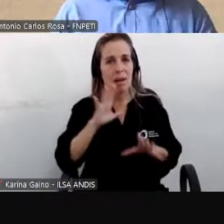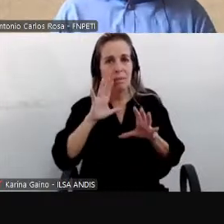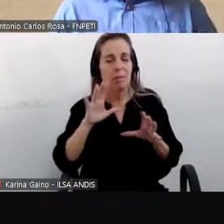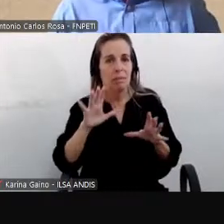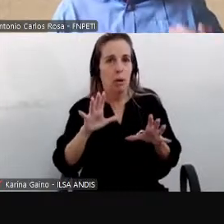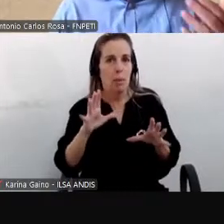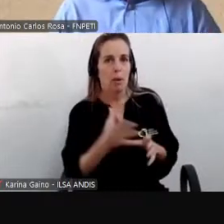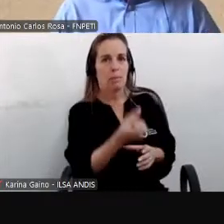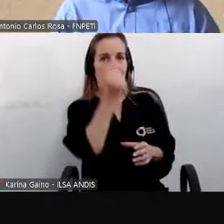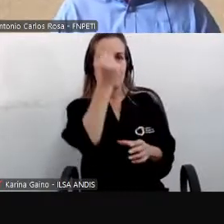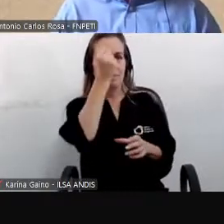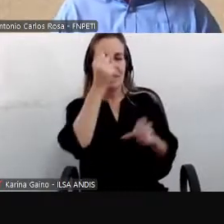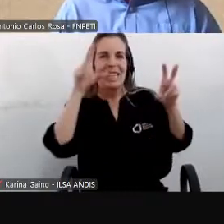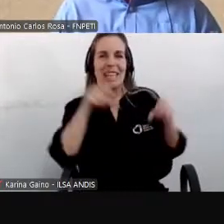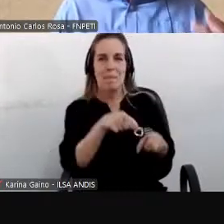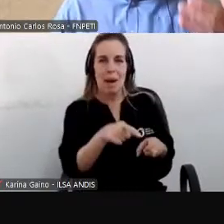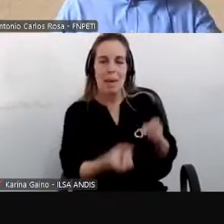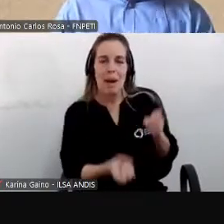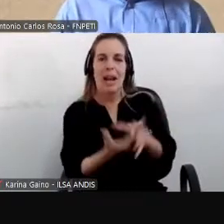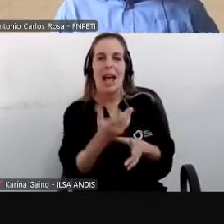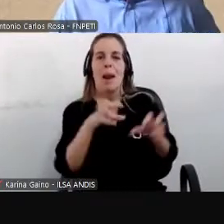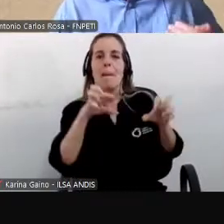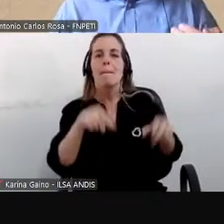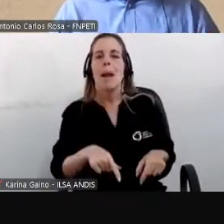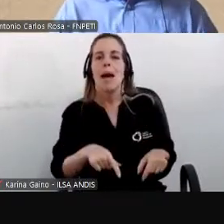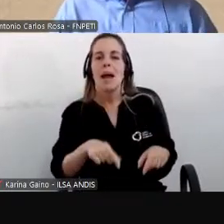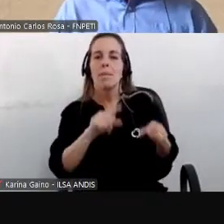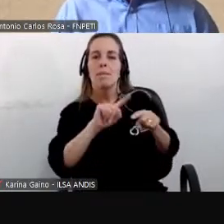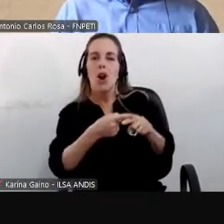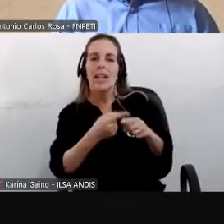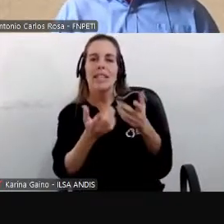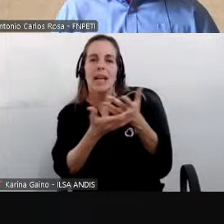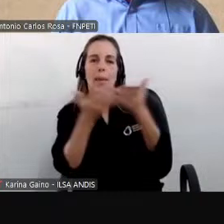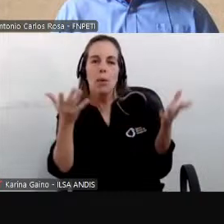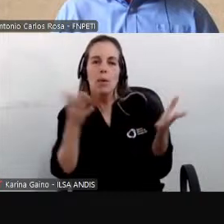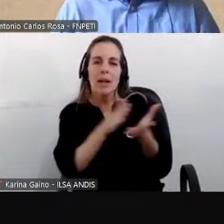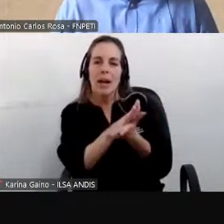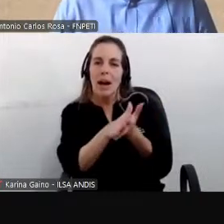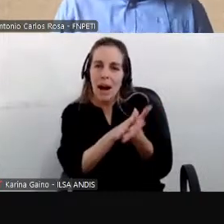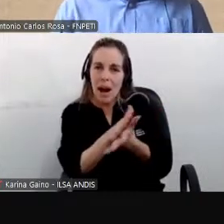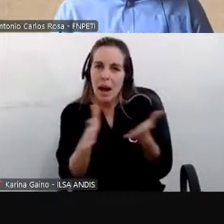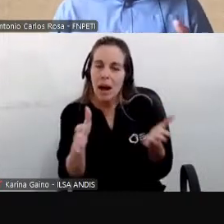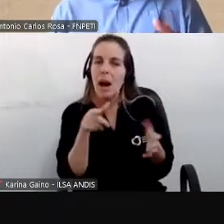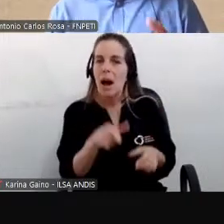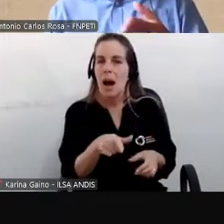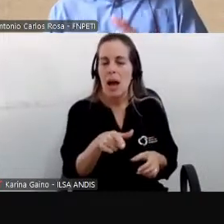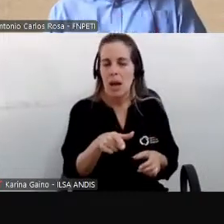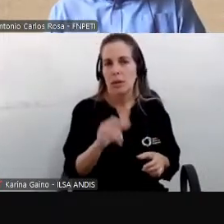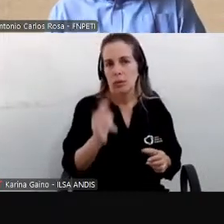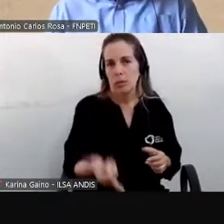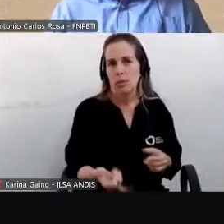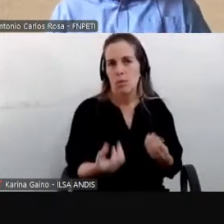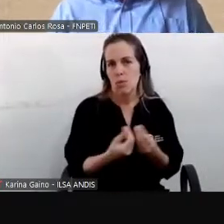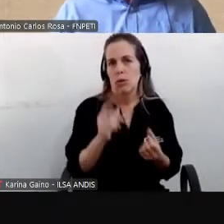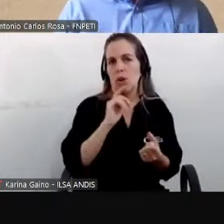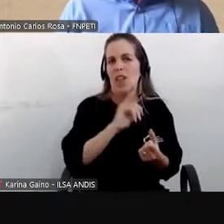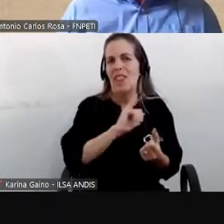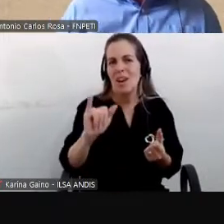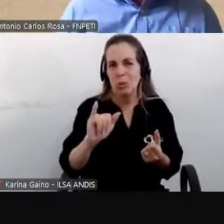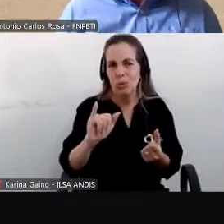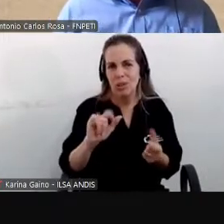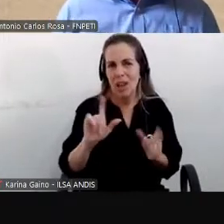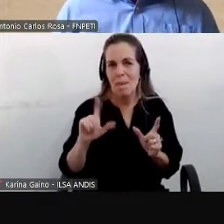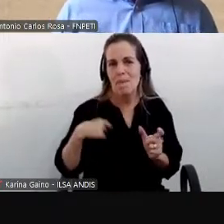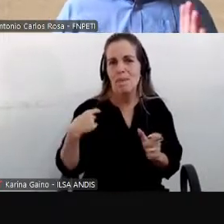government appropriated that topic or got hold of that topic and developed important public